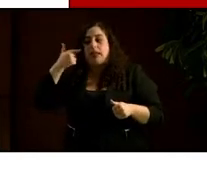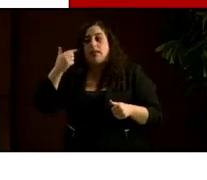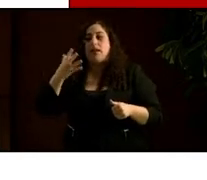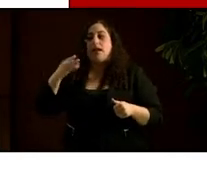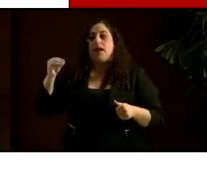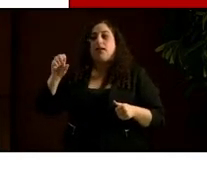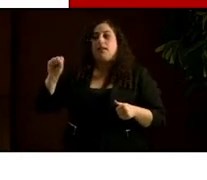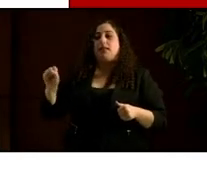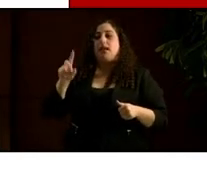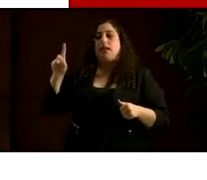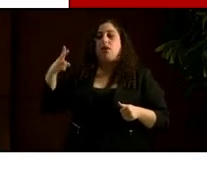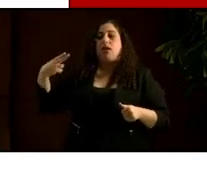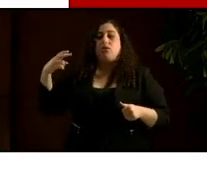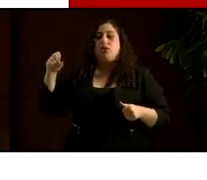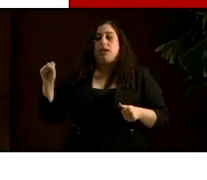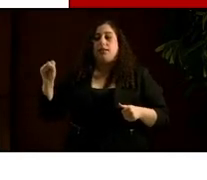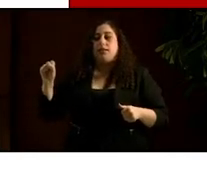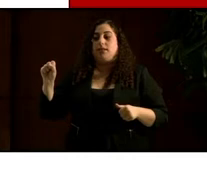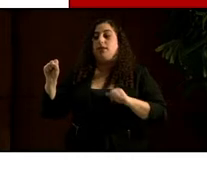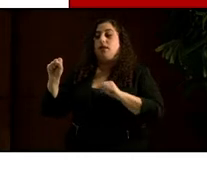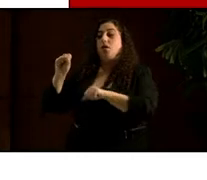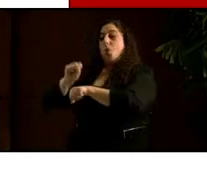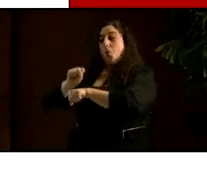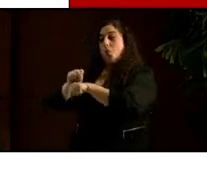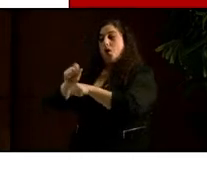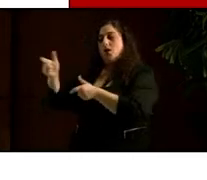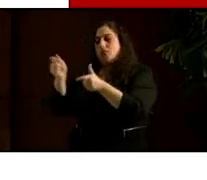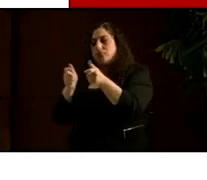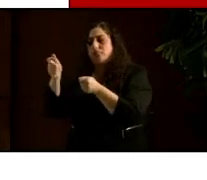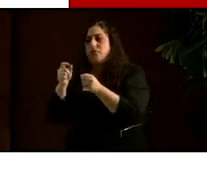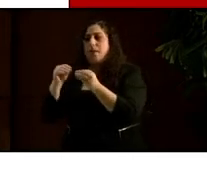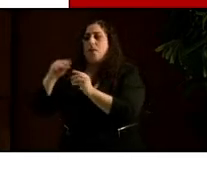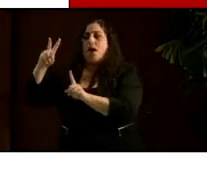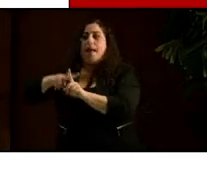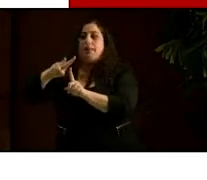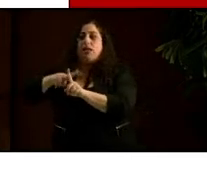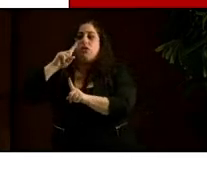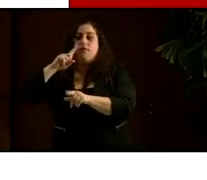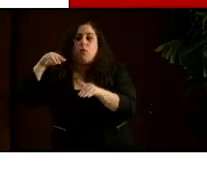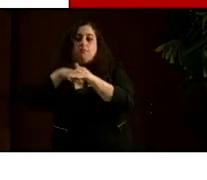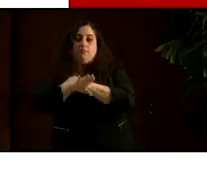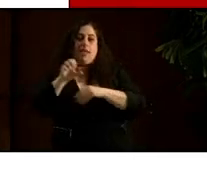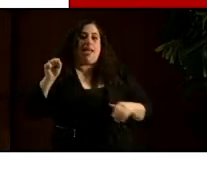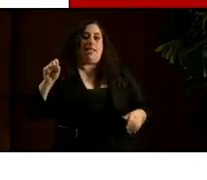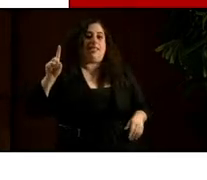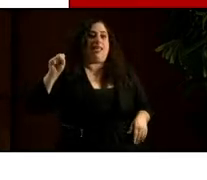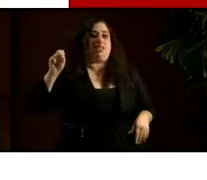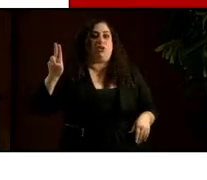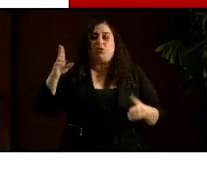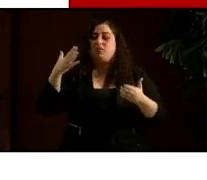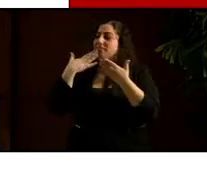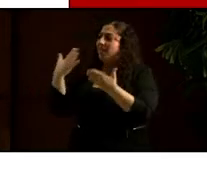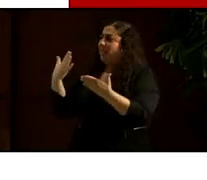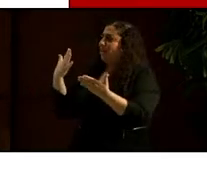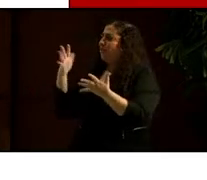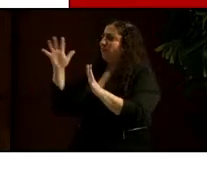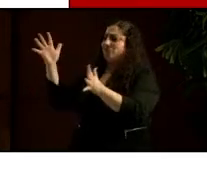we are seeing an increase of applications across the board to San Diego State University. Thank you.